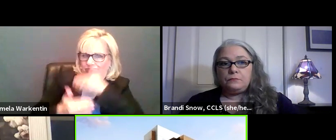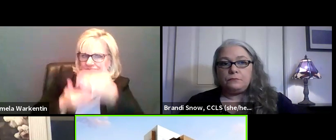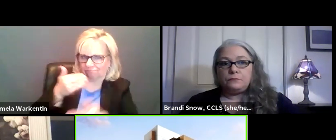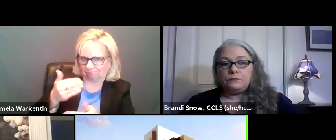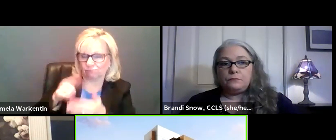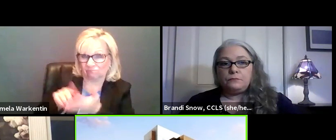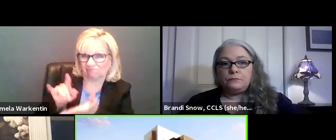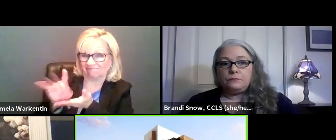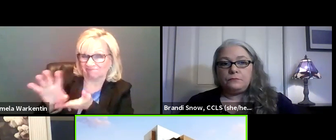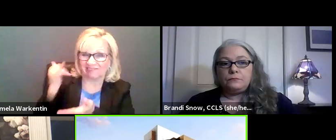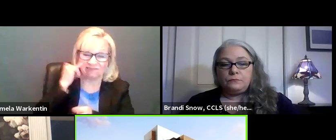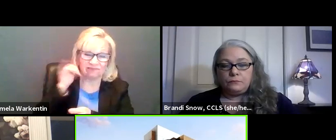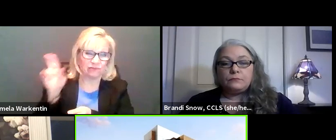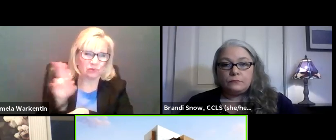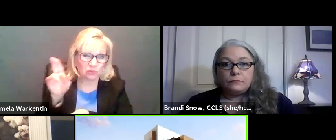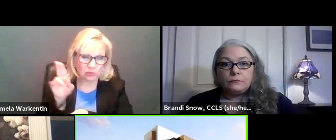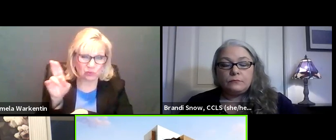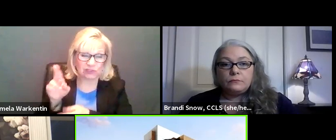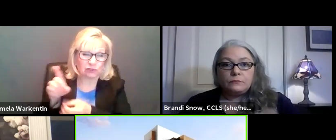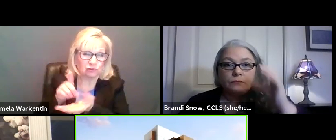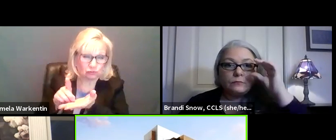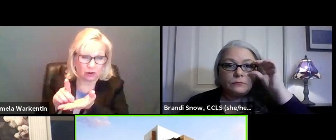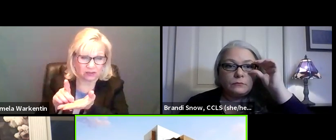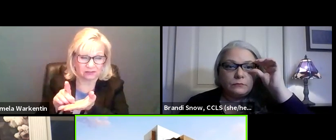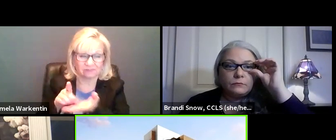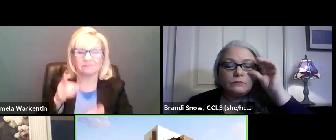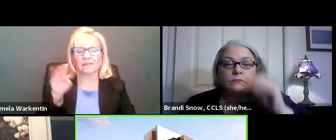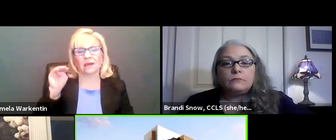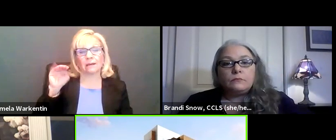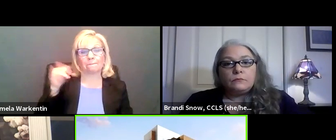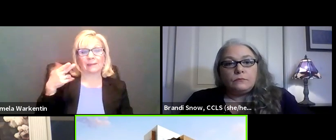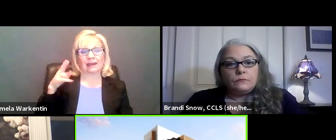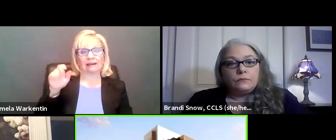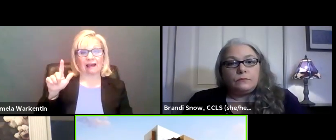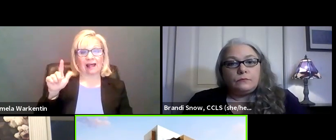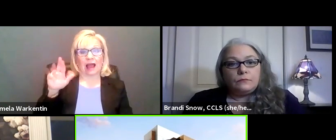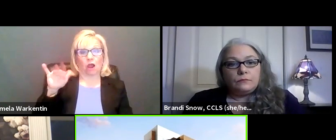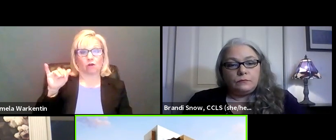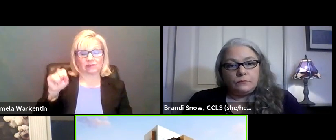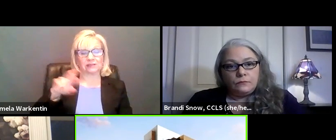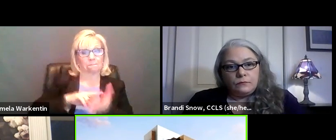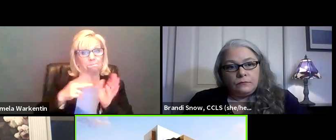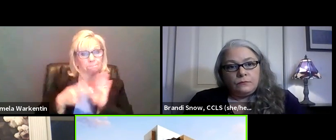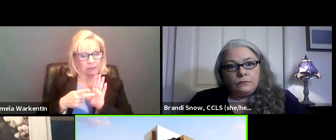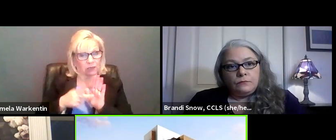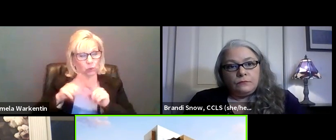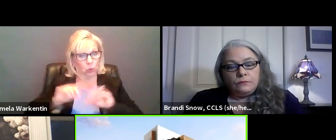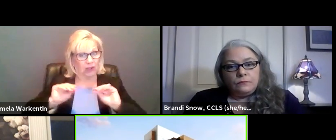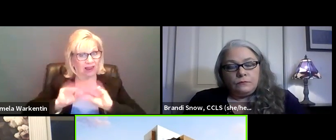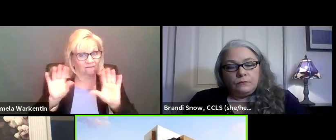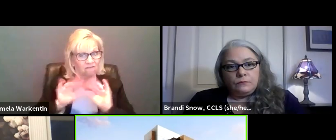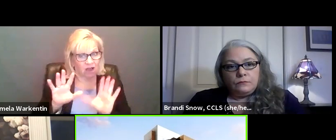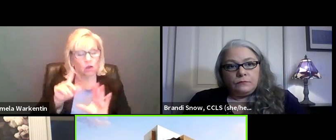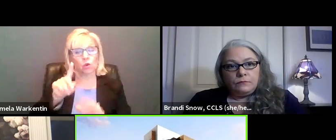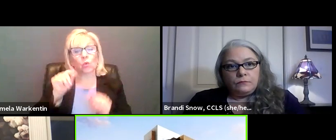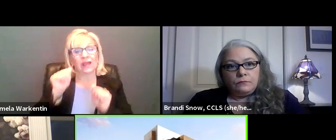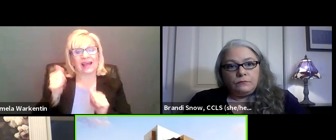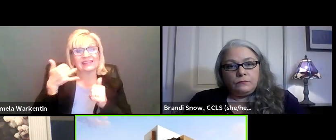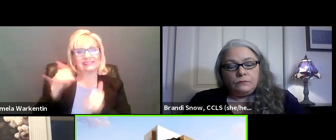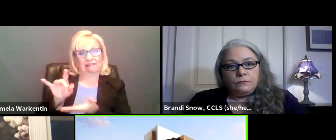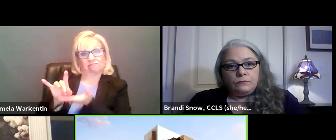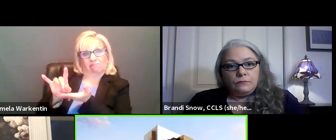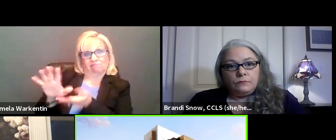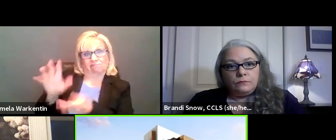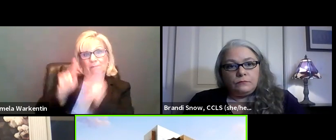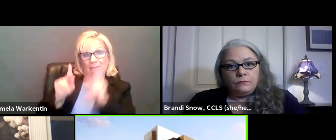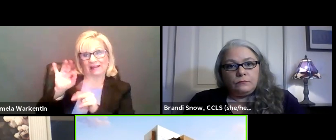Thank you. So just to confirm that question, you're still allowed to remove individuals who are a safety threat to